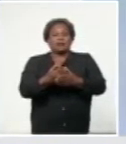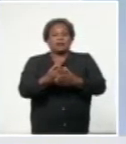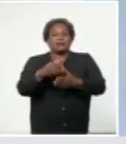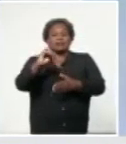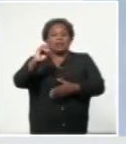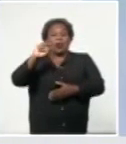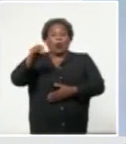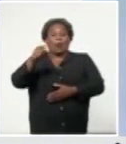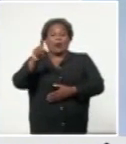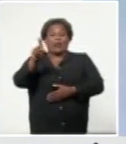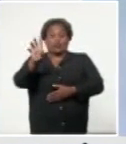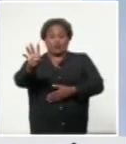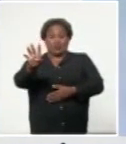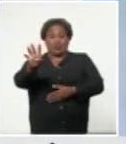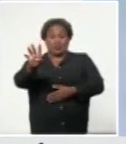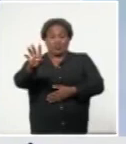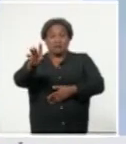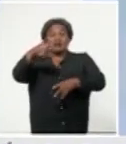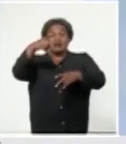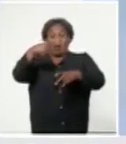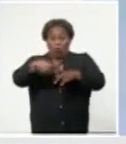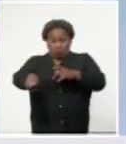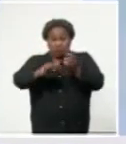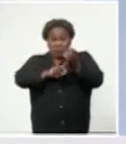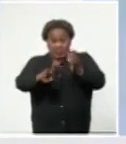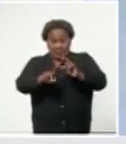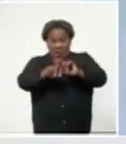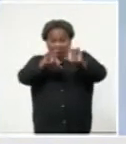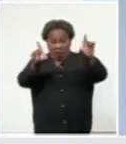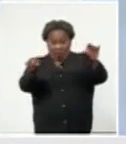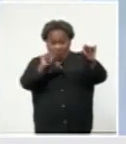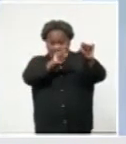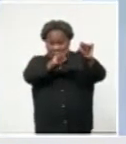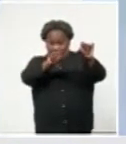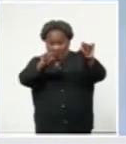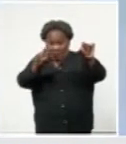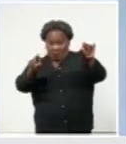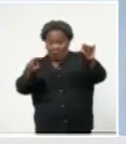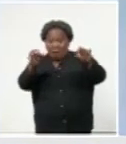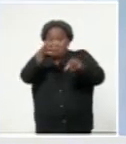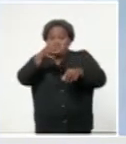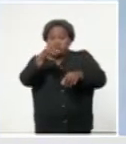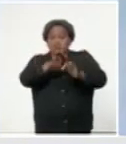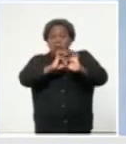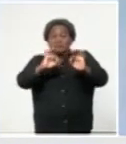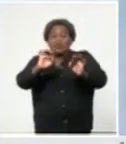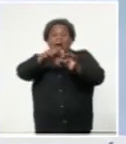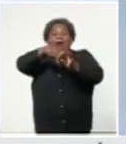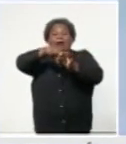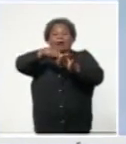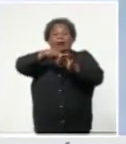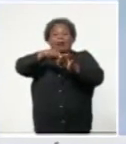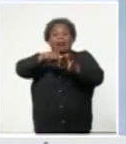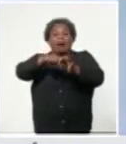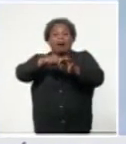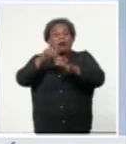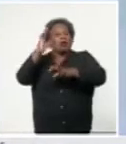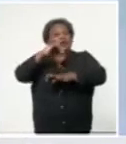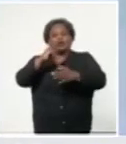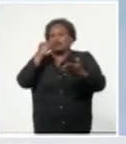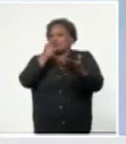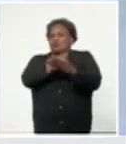days, some of them for more than a month, and some others for a longer period of